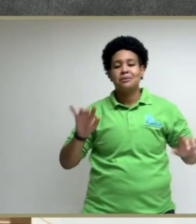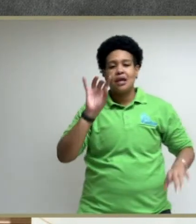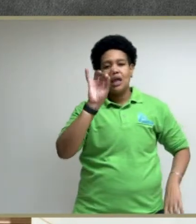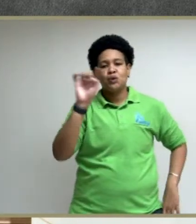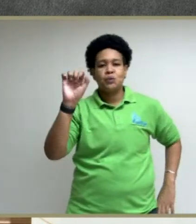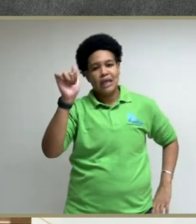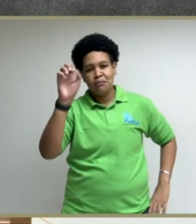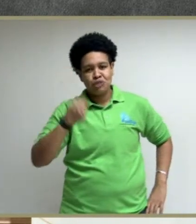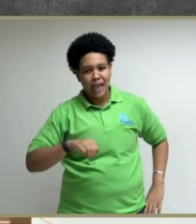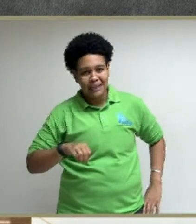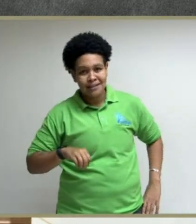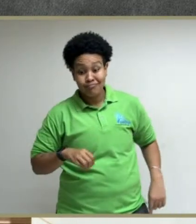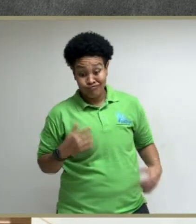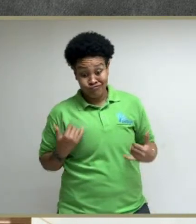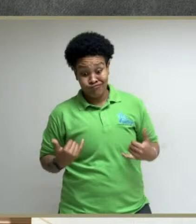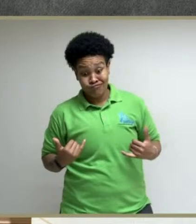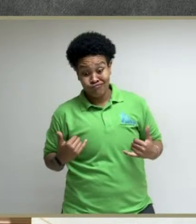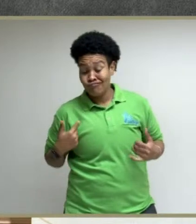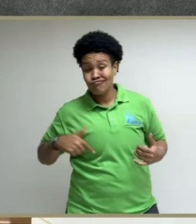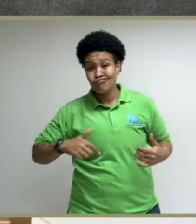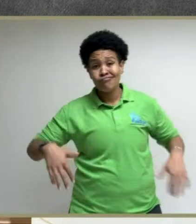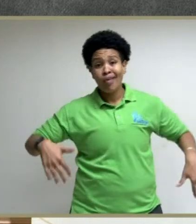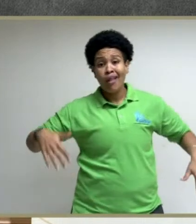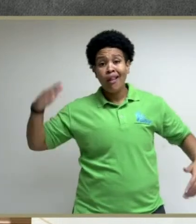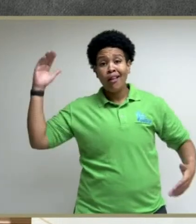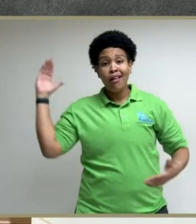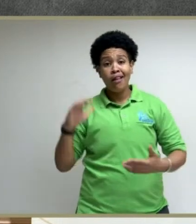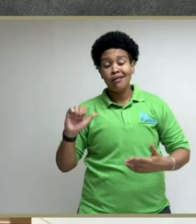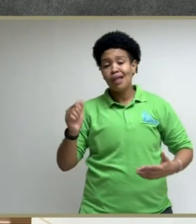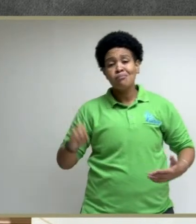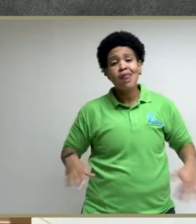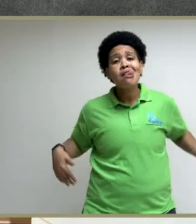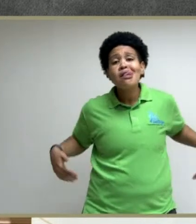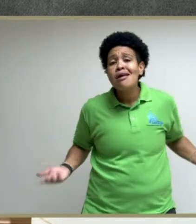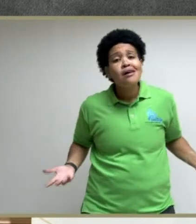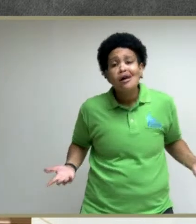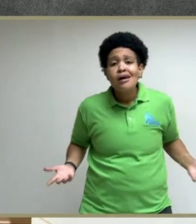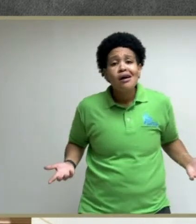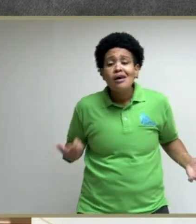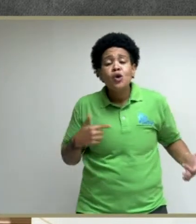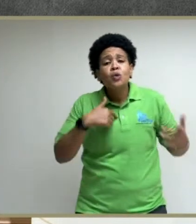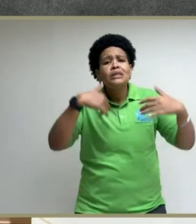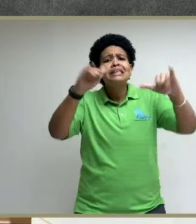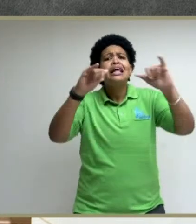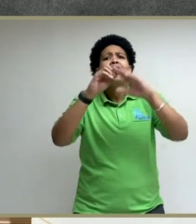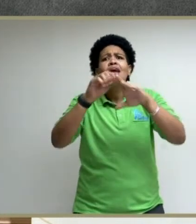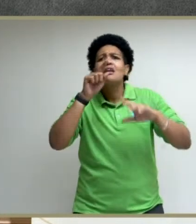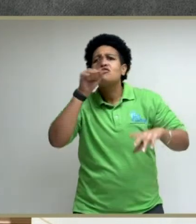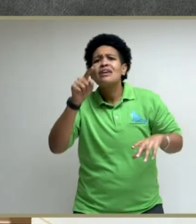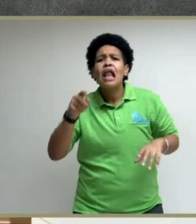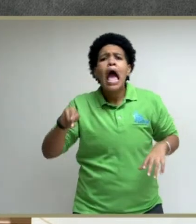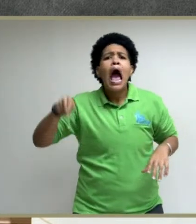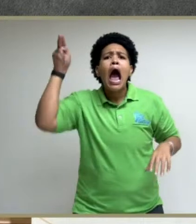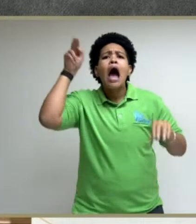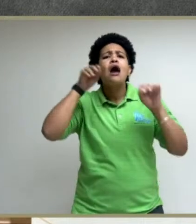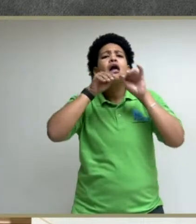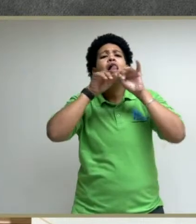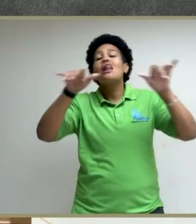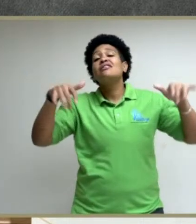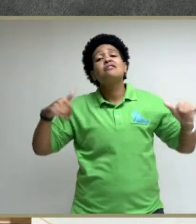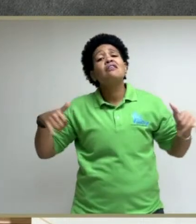now, we have not reached down to 10%. So we are still in the very, very high